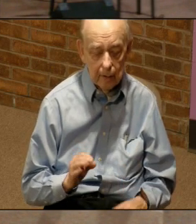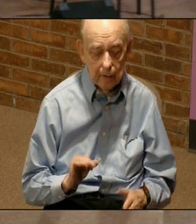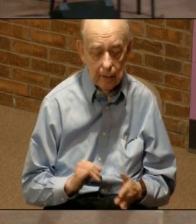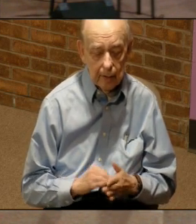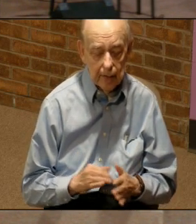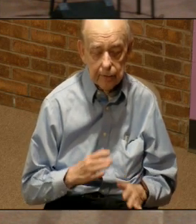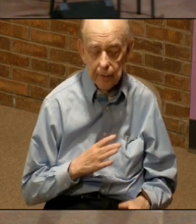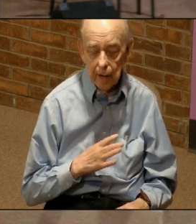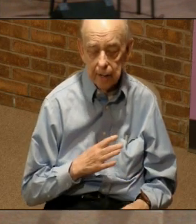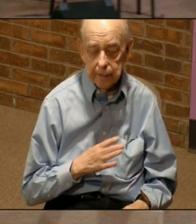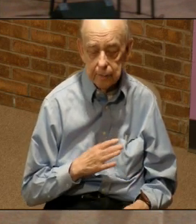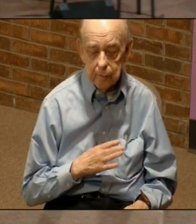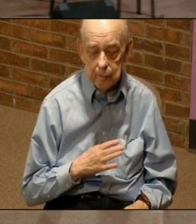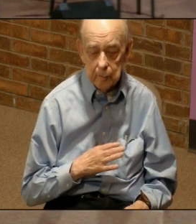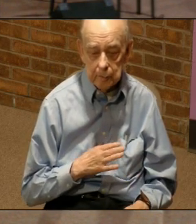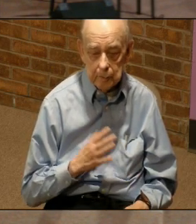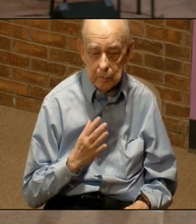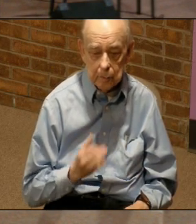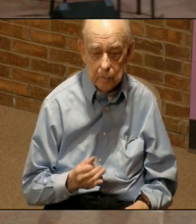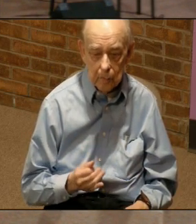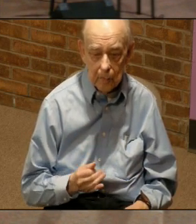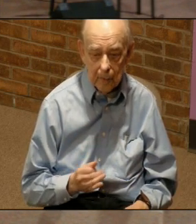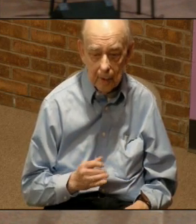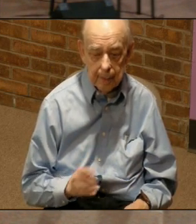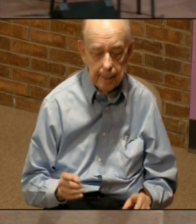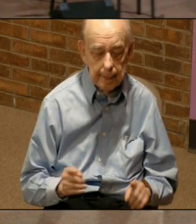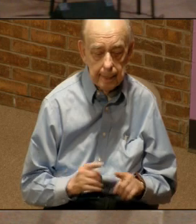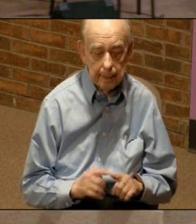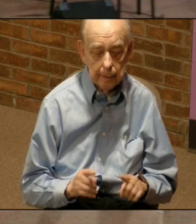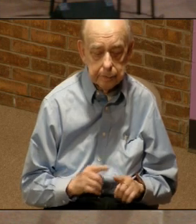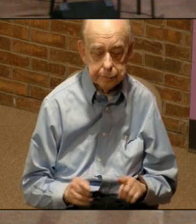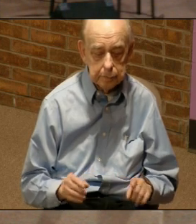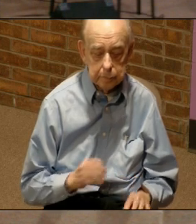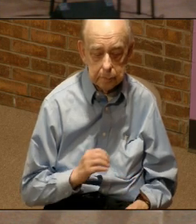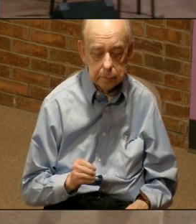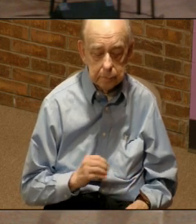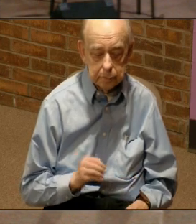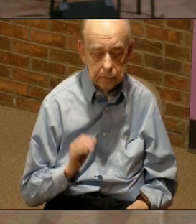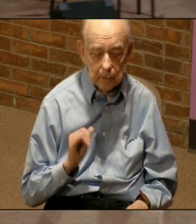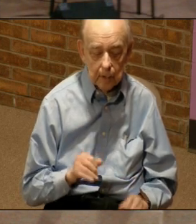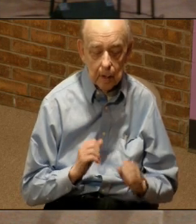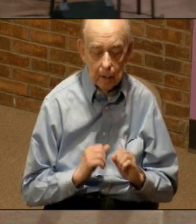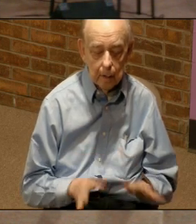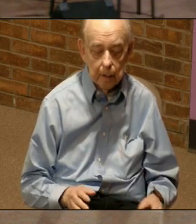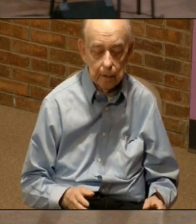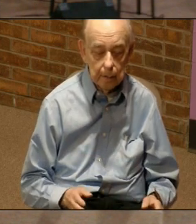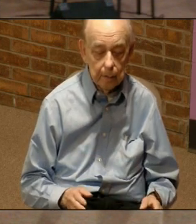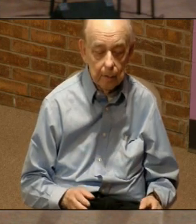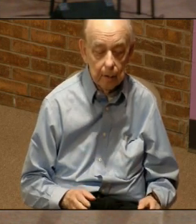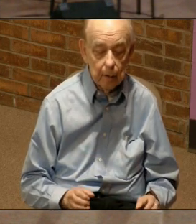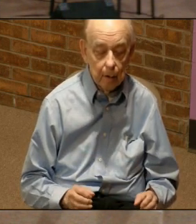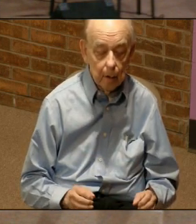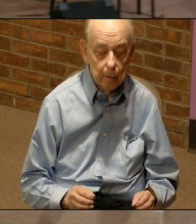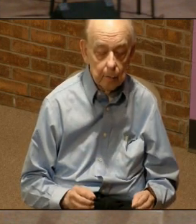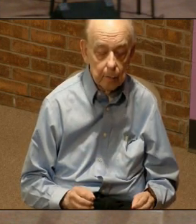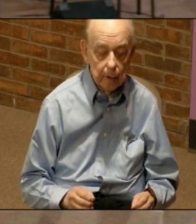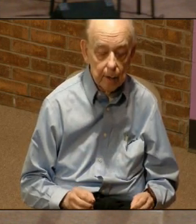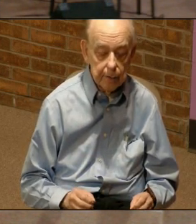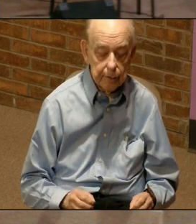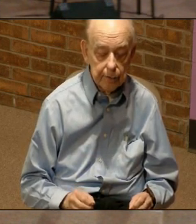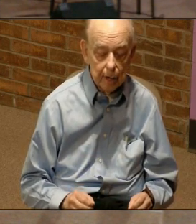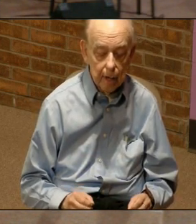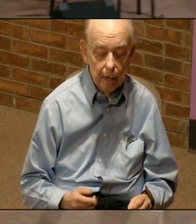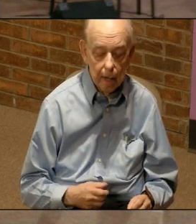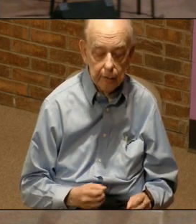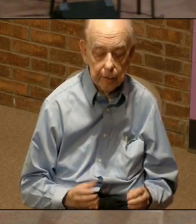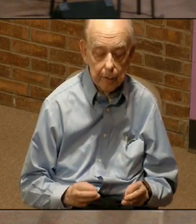fine. Because those differences of opinion will still bless us in many ways. for